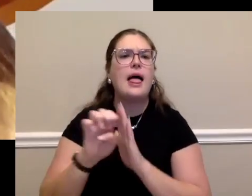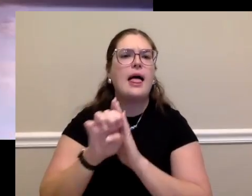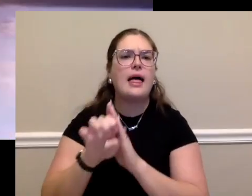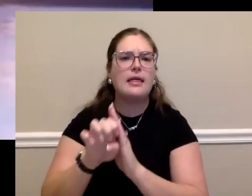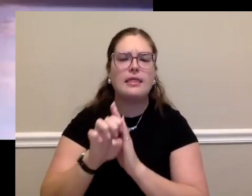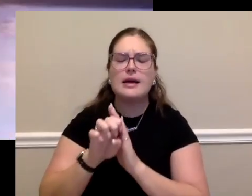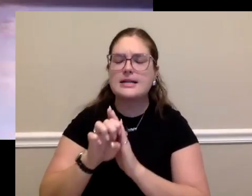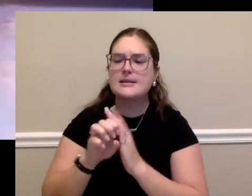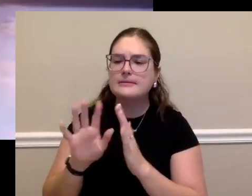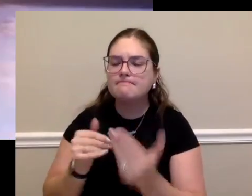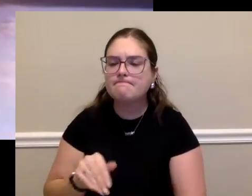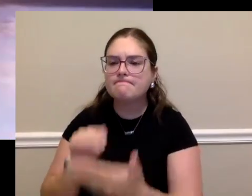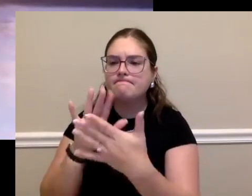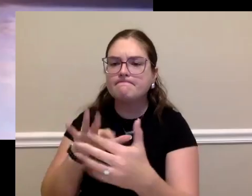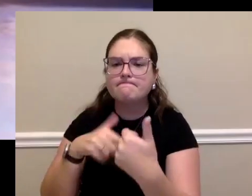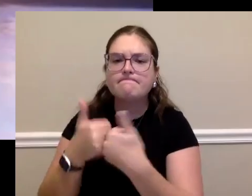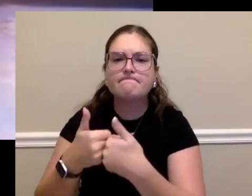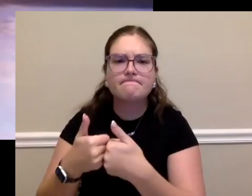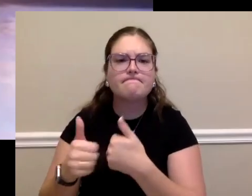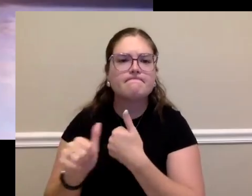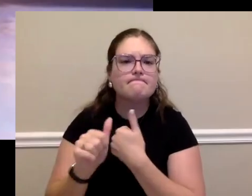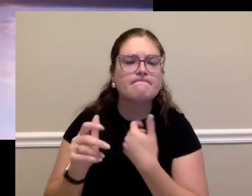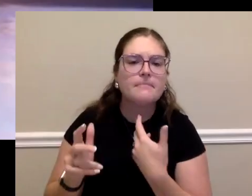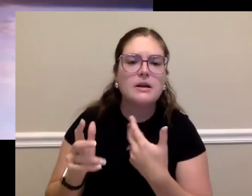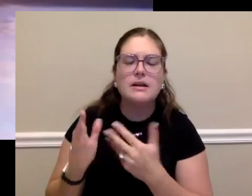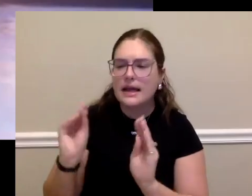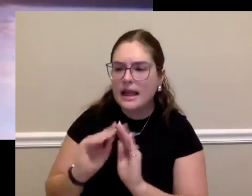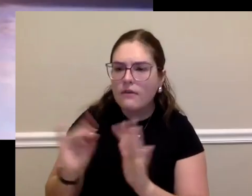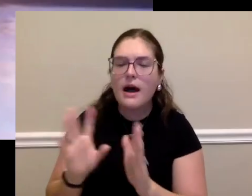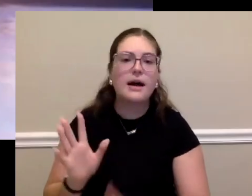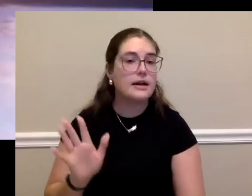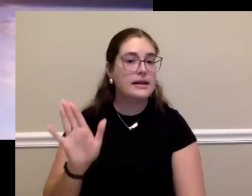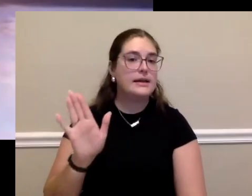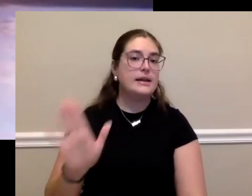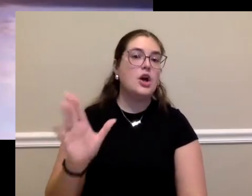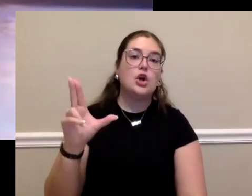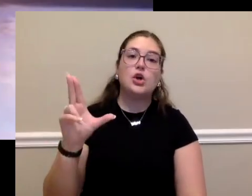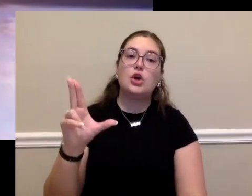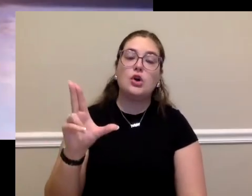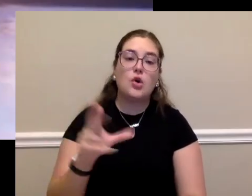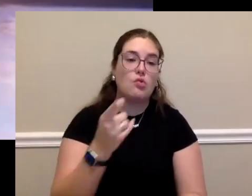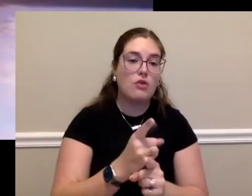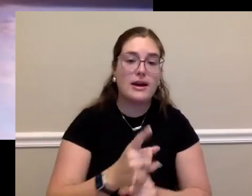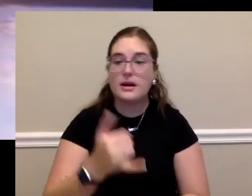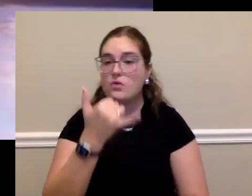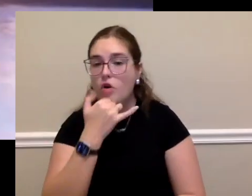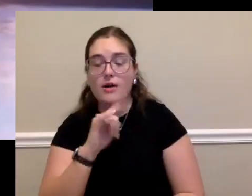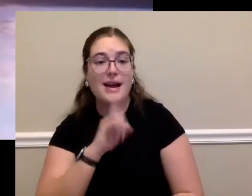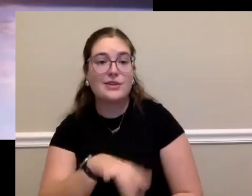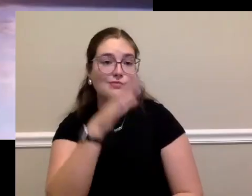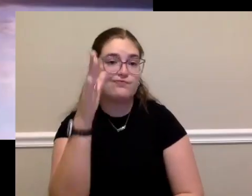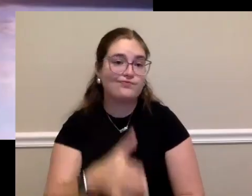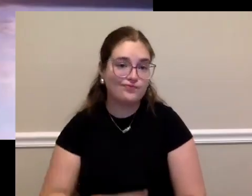when it mhm, comes to clarifications, I always tell them there are no right or wrong answers. I can